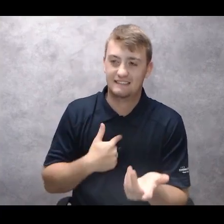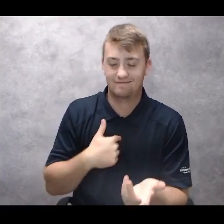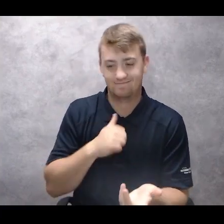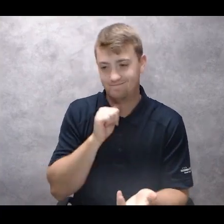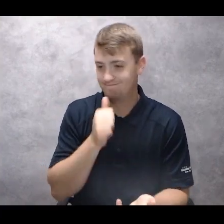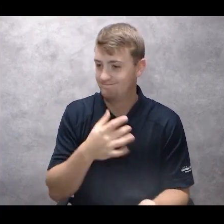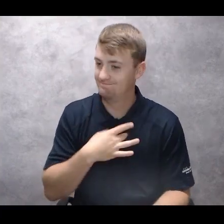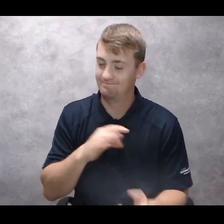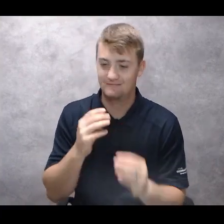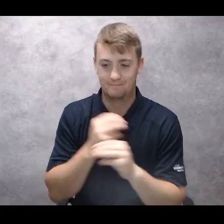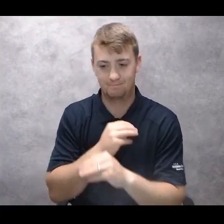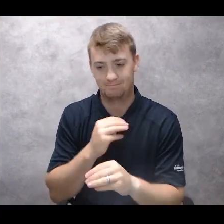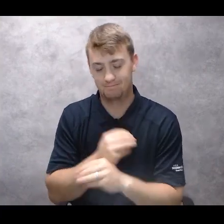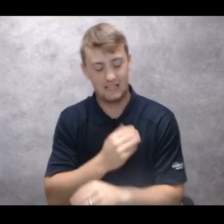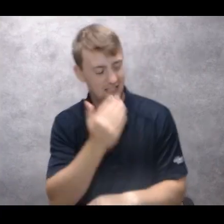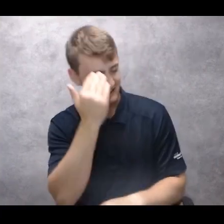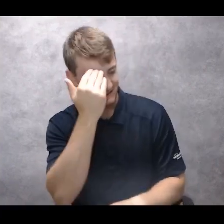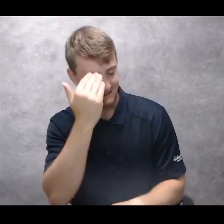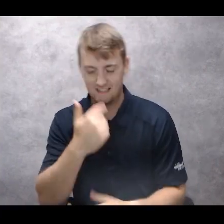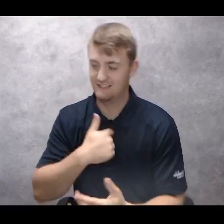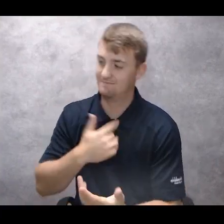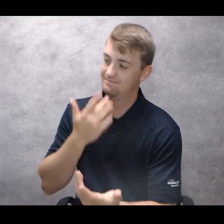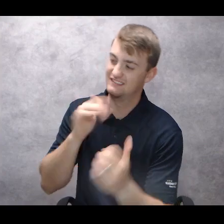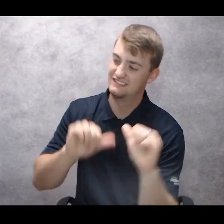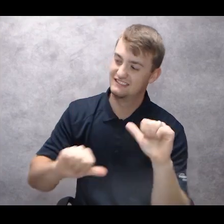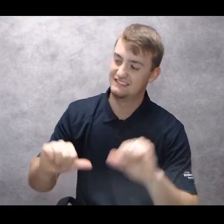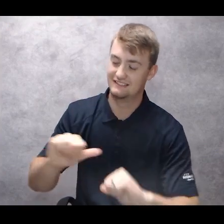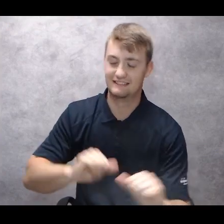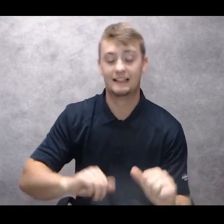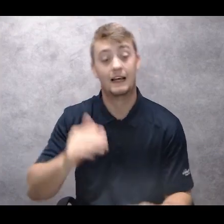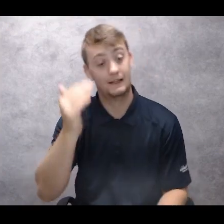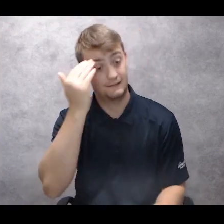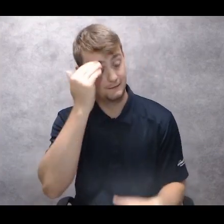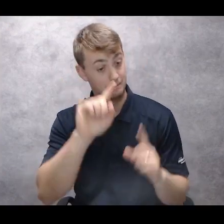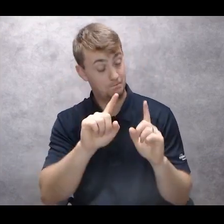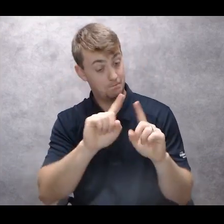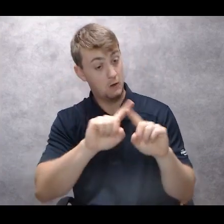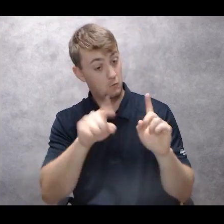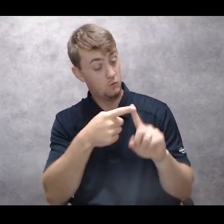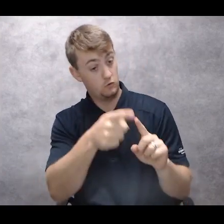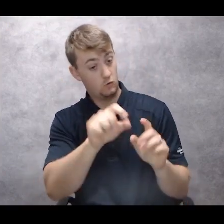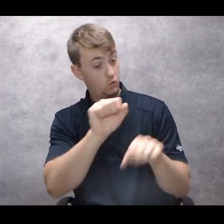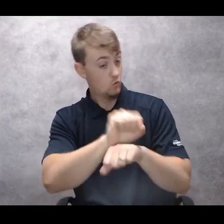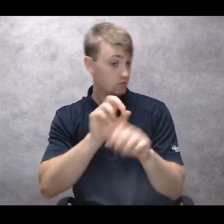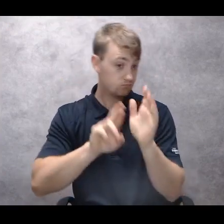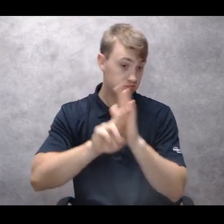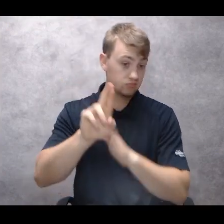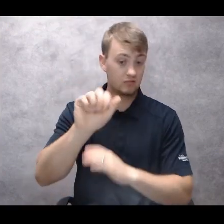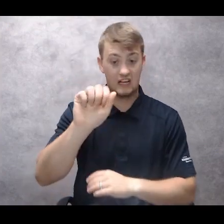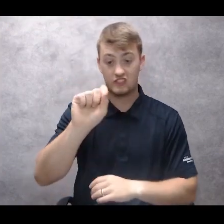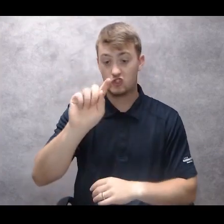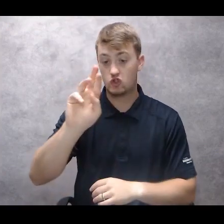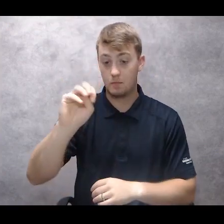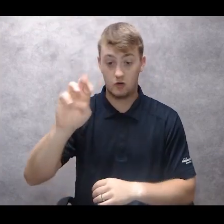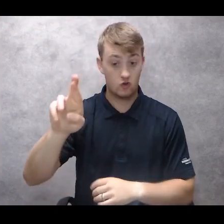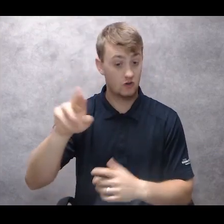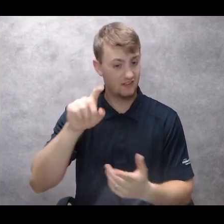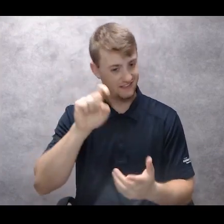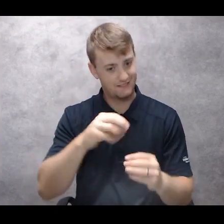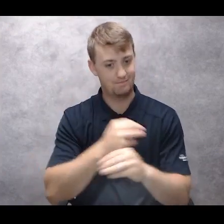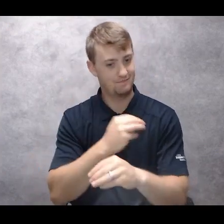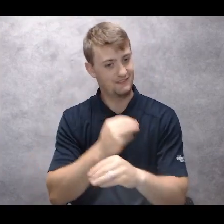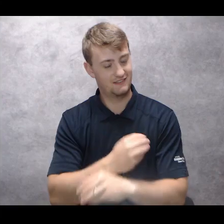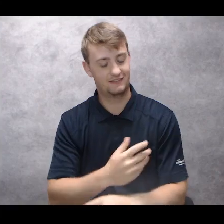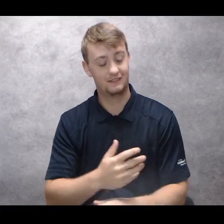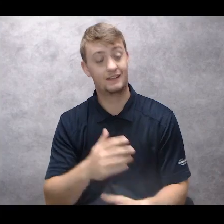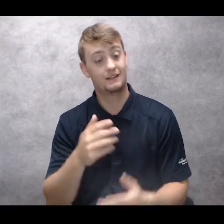I don't like math. I I know. like science. I know. Well, when you are an astronomer, you have to use math. Let me